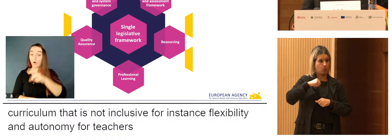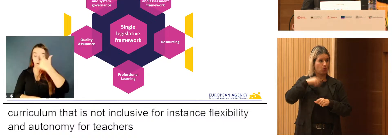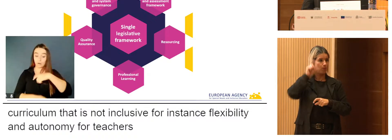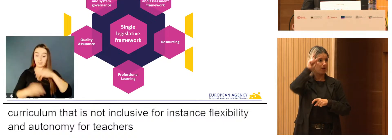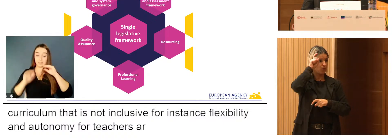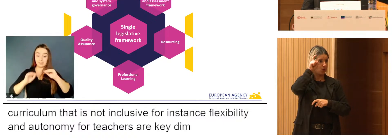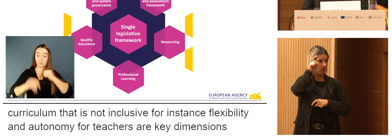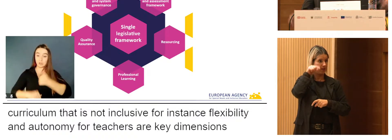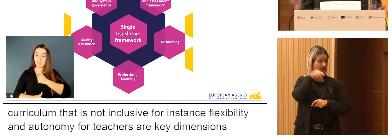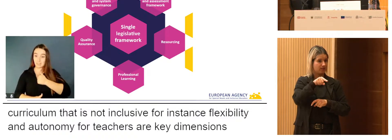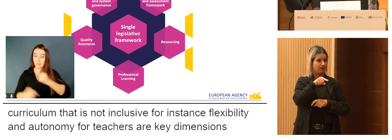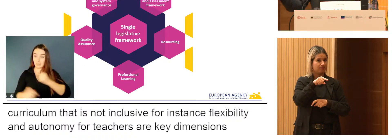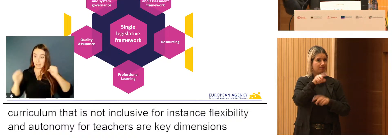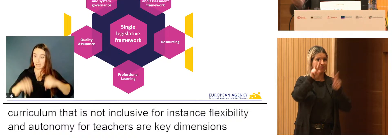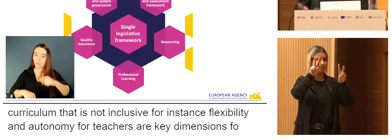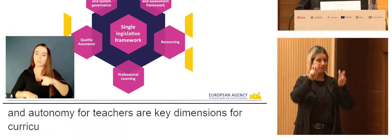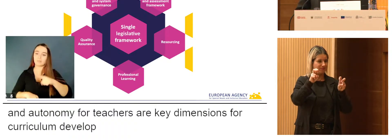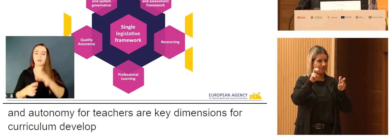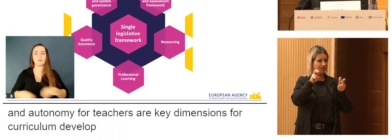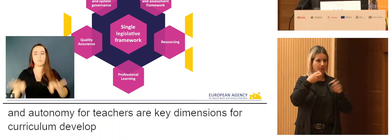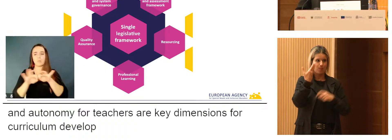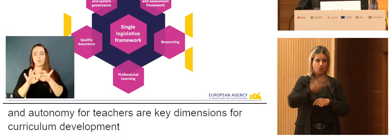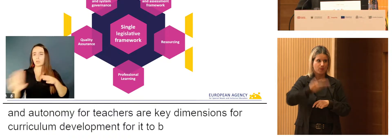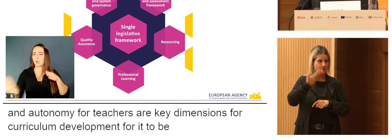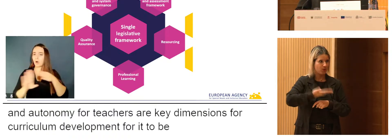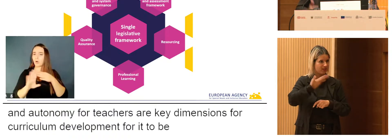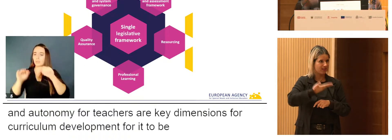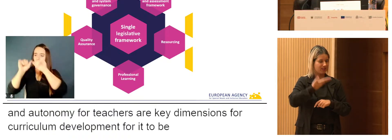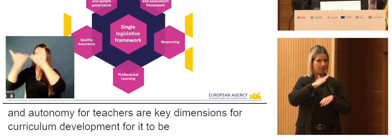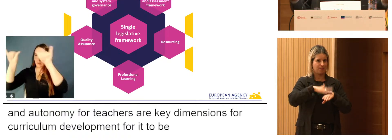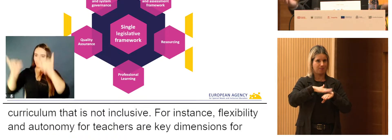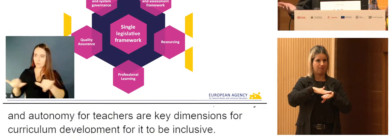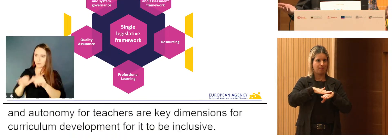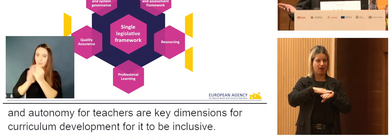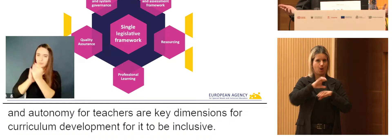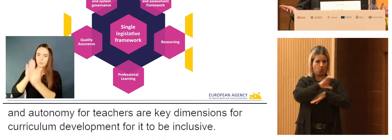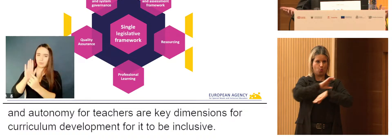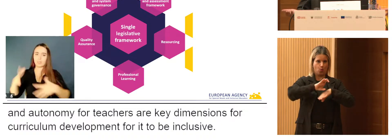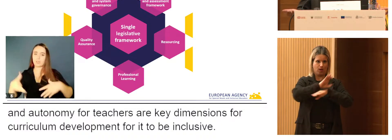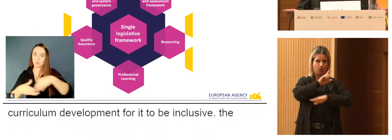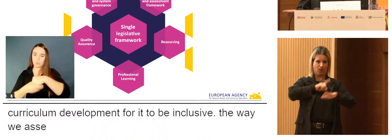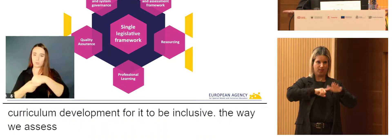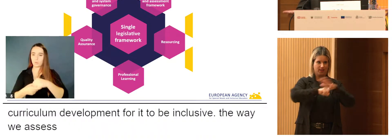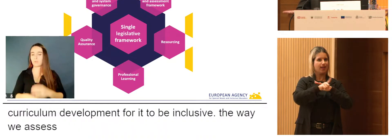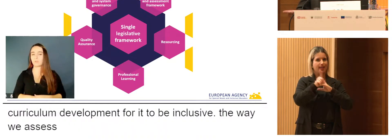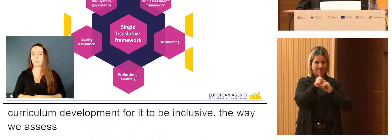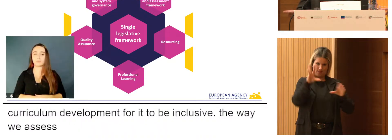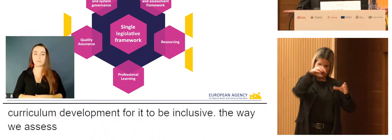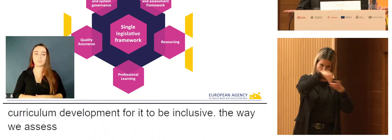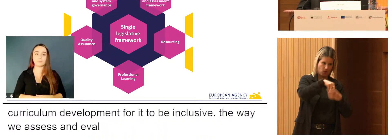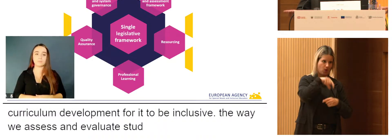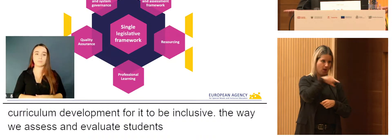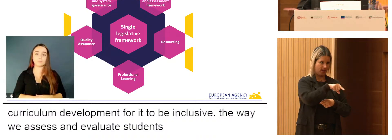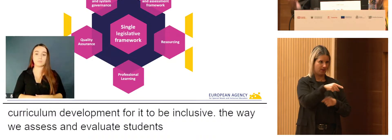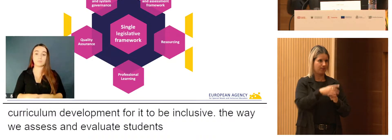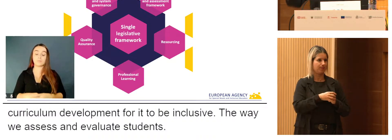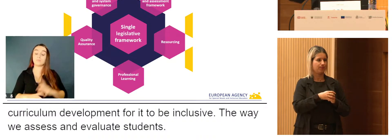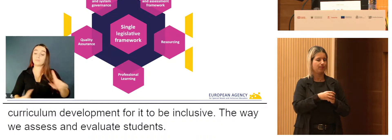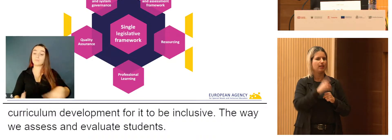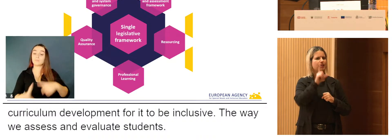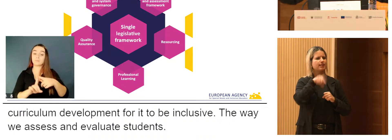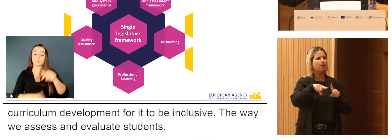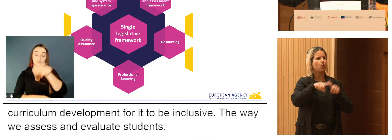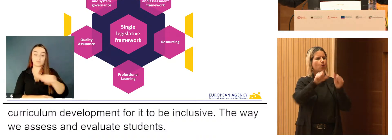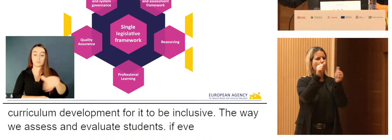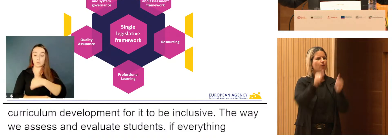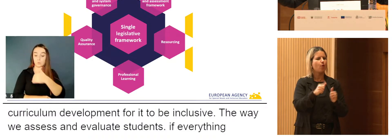dimensions for curriculum development for it to be inclusive. The way we assess and evaluate students. If everything